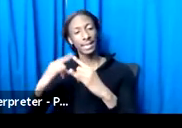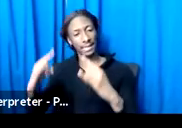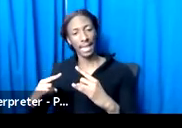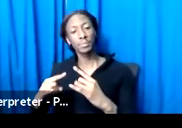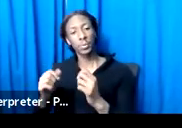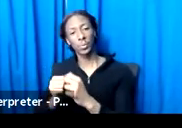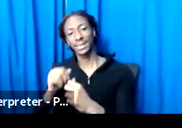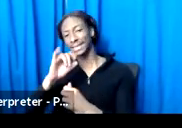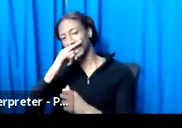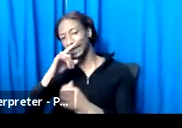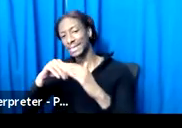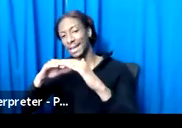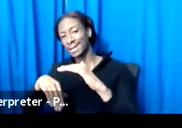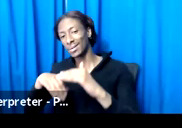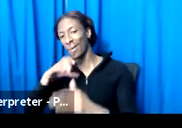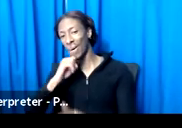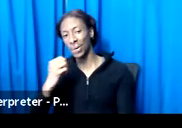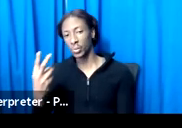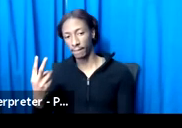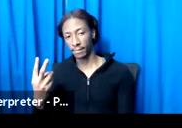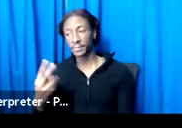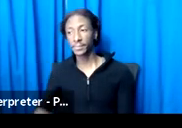12. Next slide.